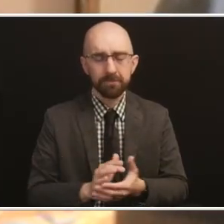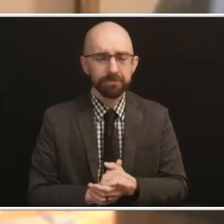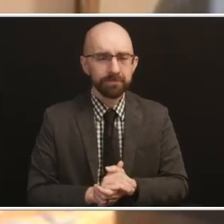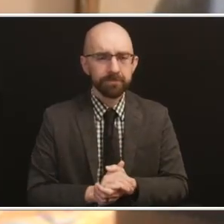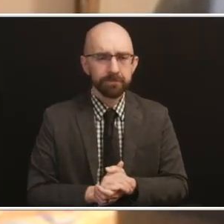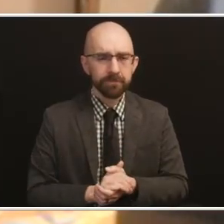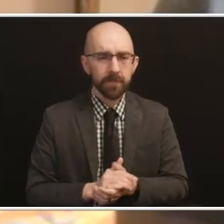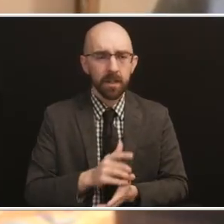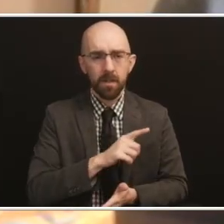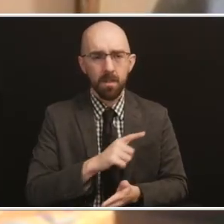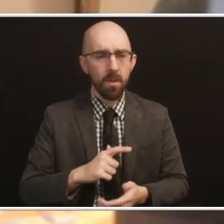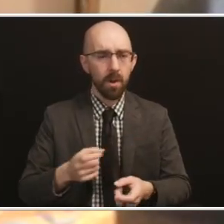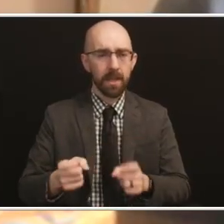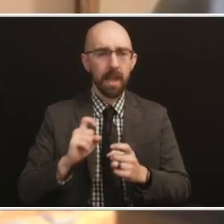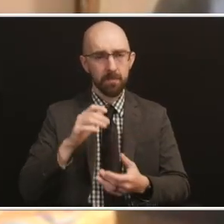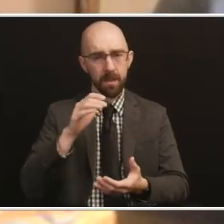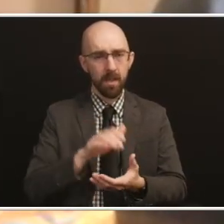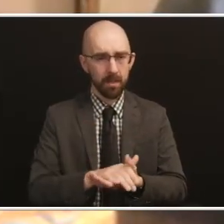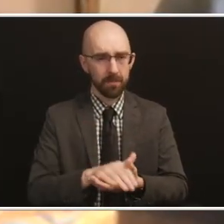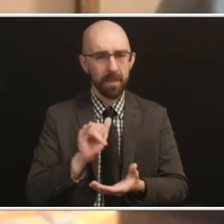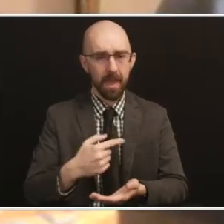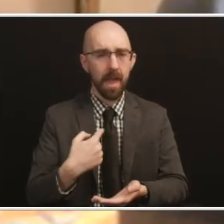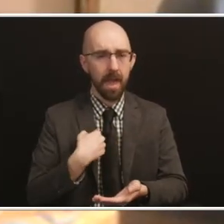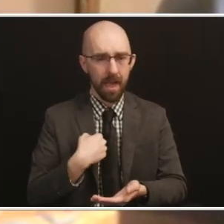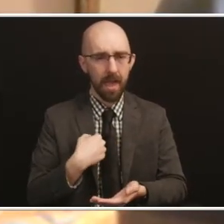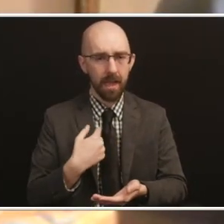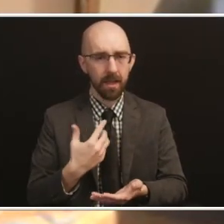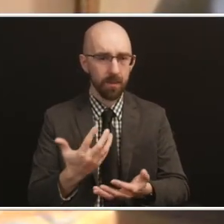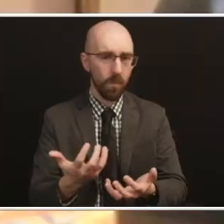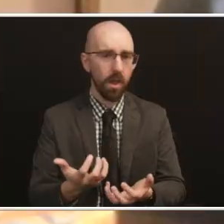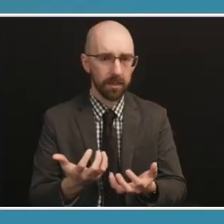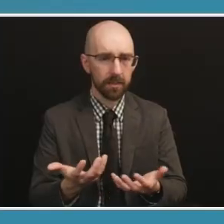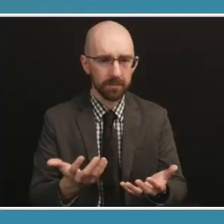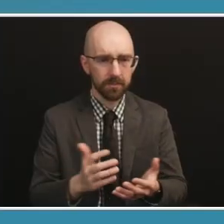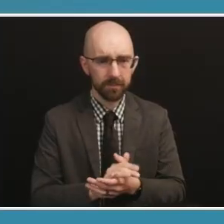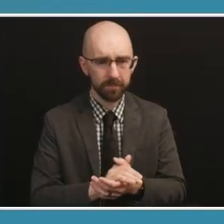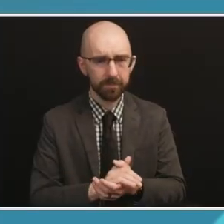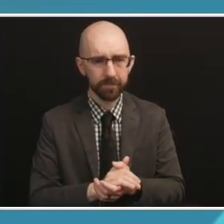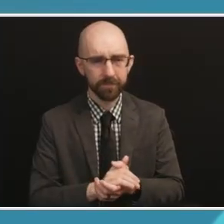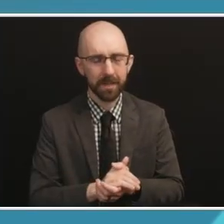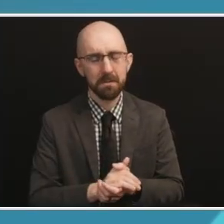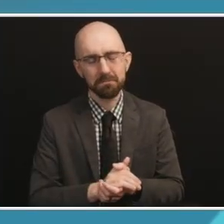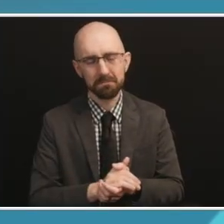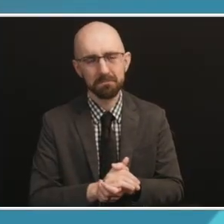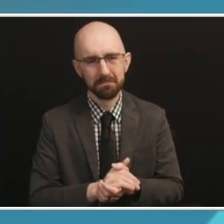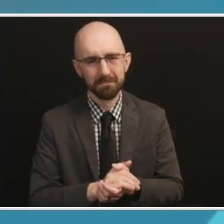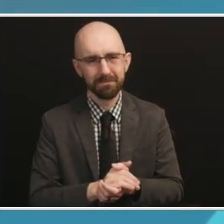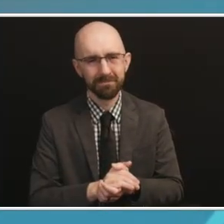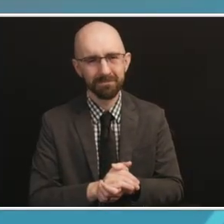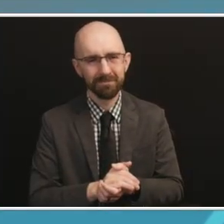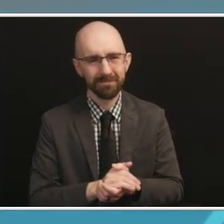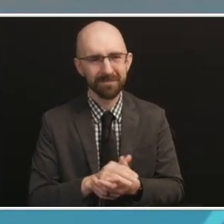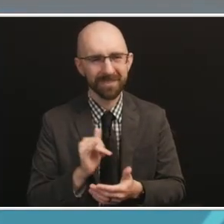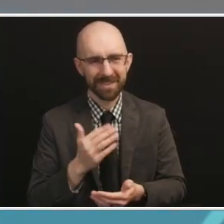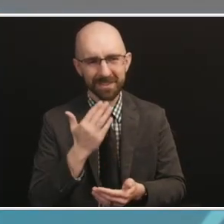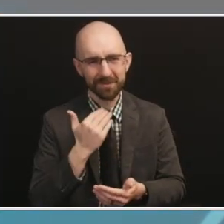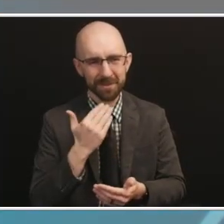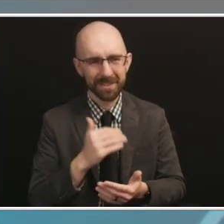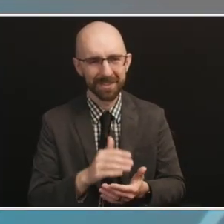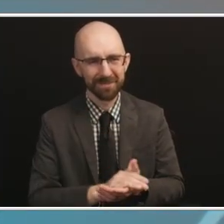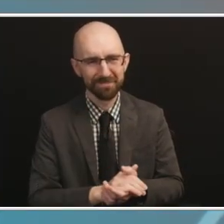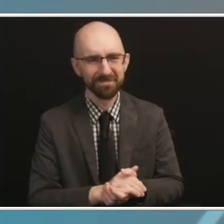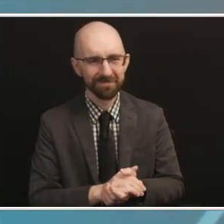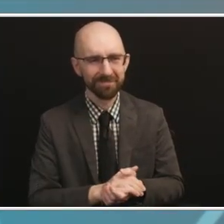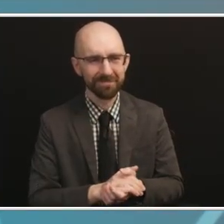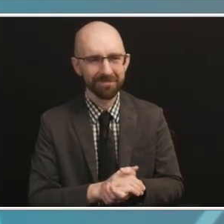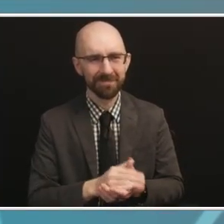the Lord gave me the husband that I was wanting. Oh, that's so sweet. That's a really